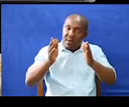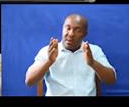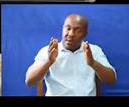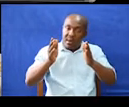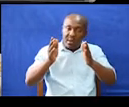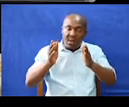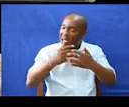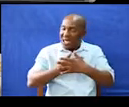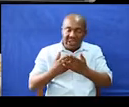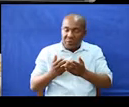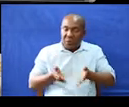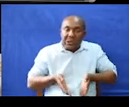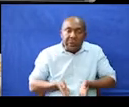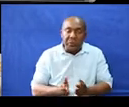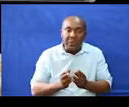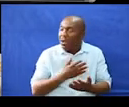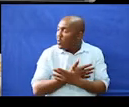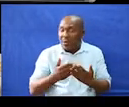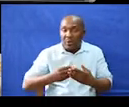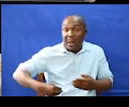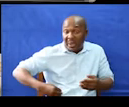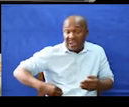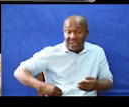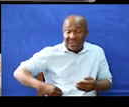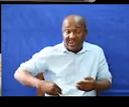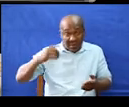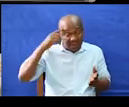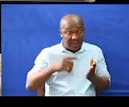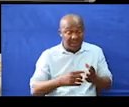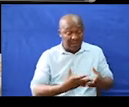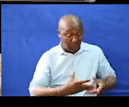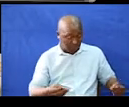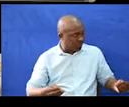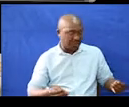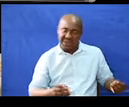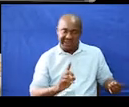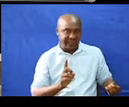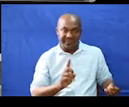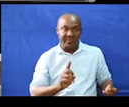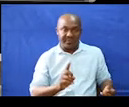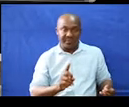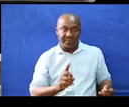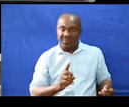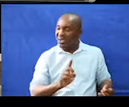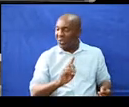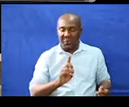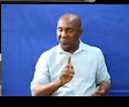is no longer used in our body, therefore it has gone? The answer is